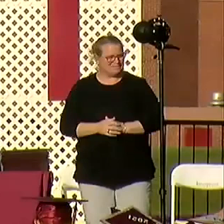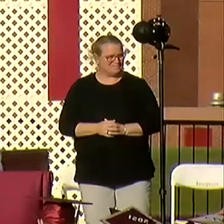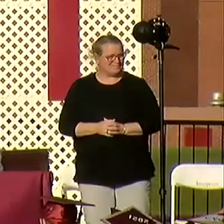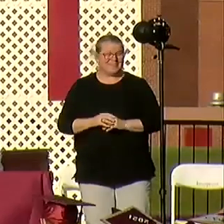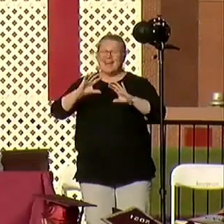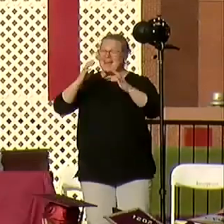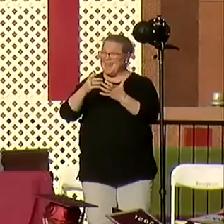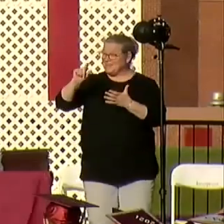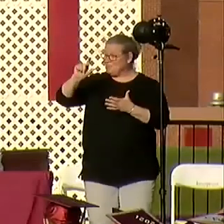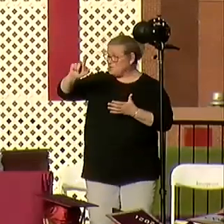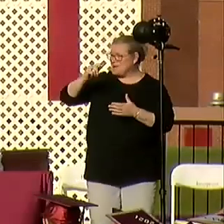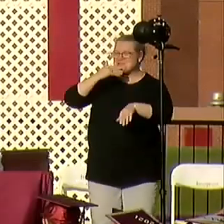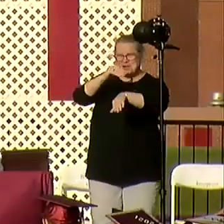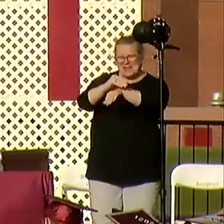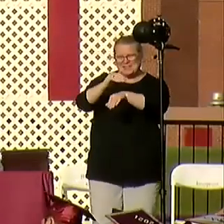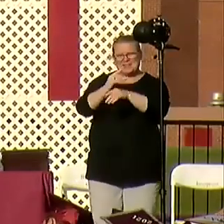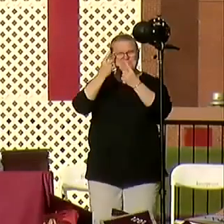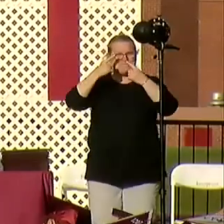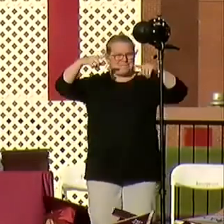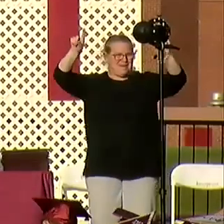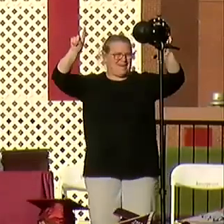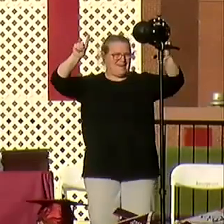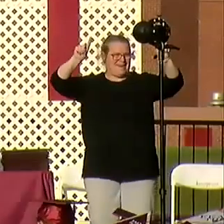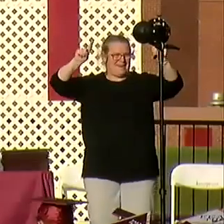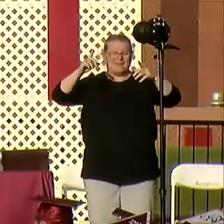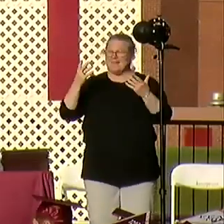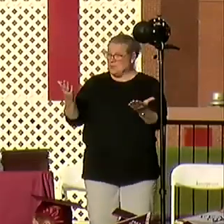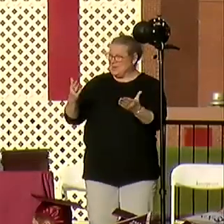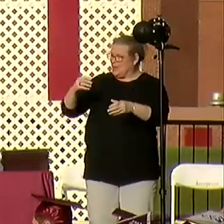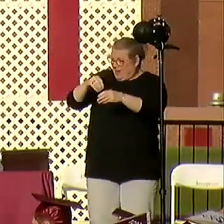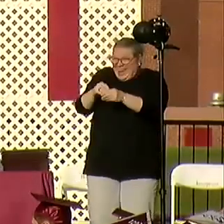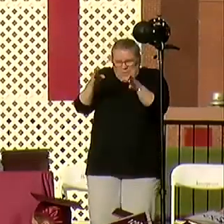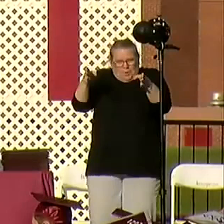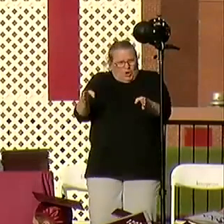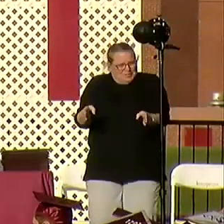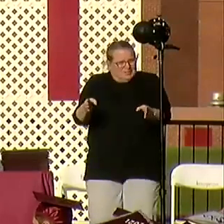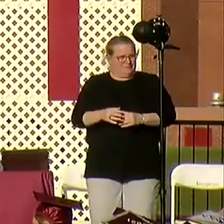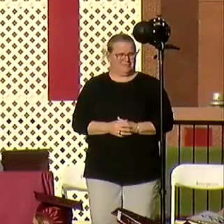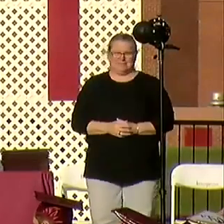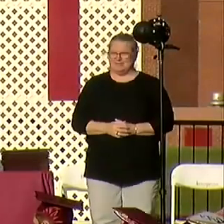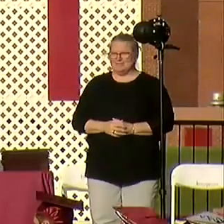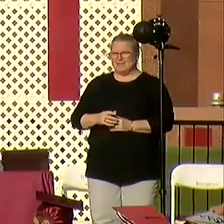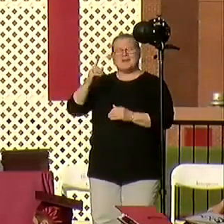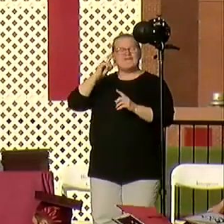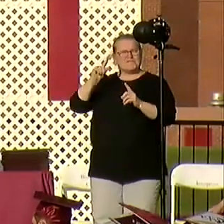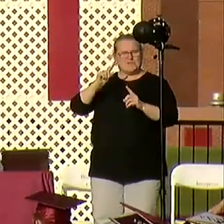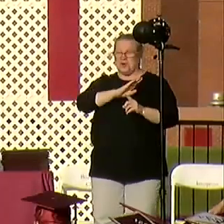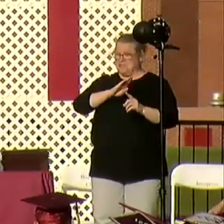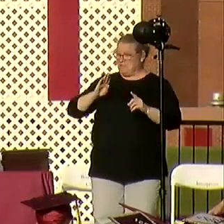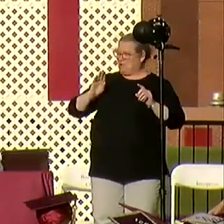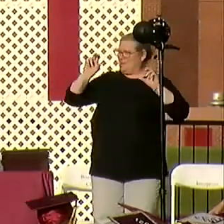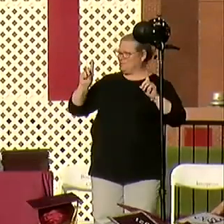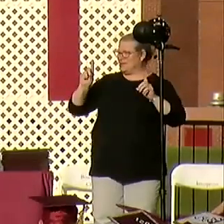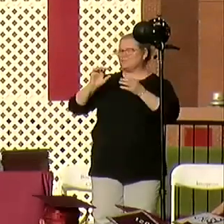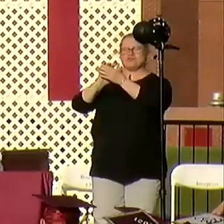it. You made it. And here we are. In person. On behalf of the Granby Board of Education, congratulations